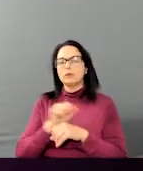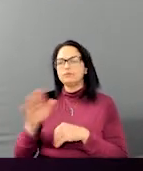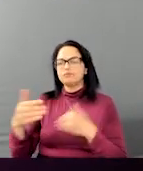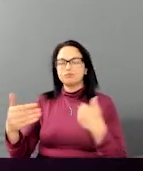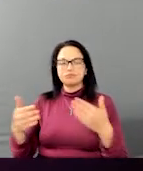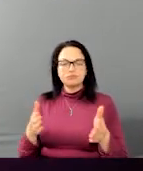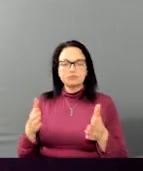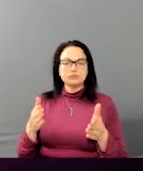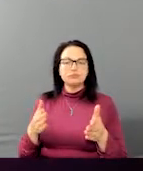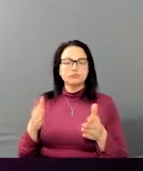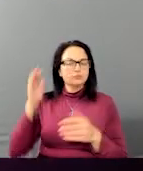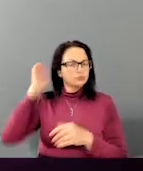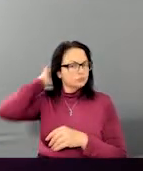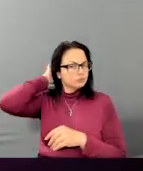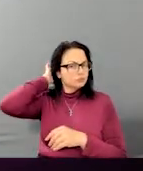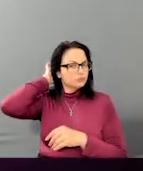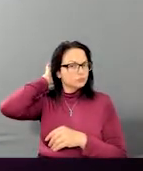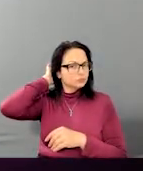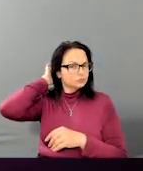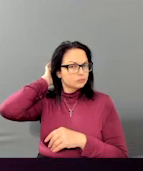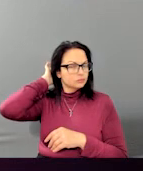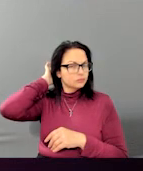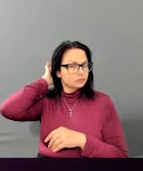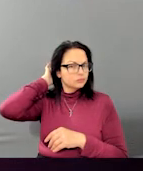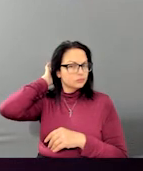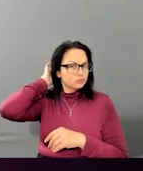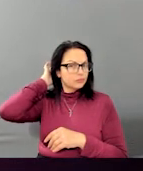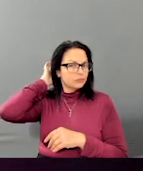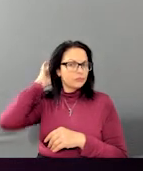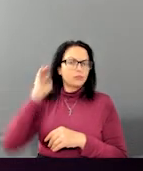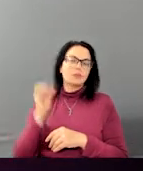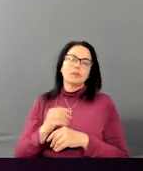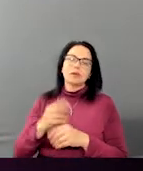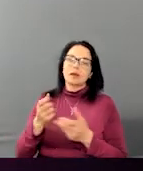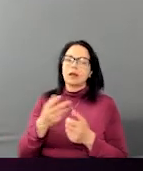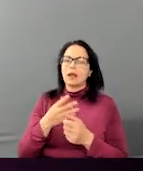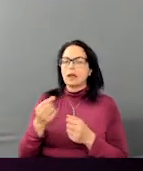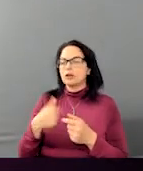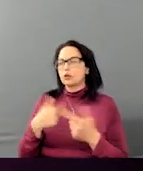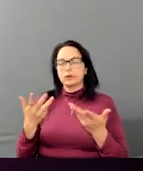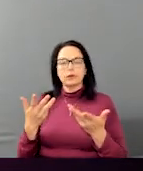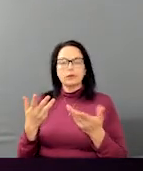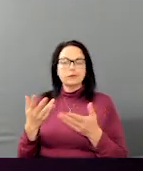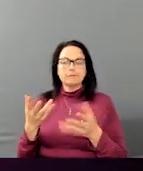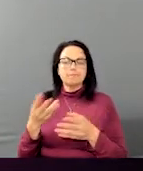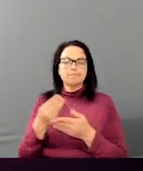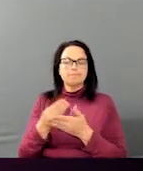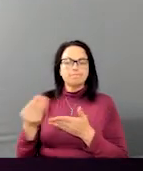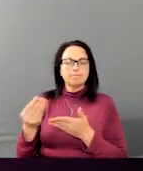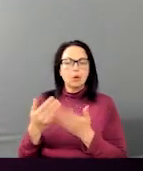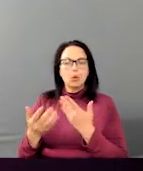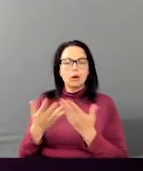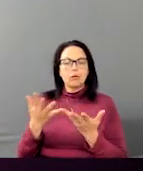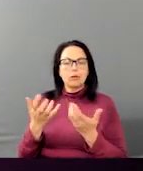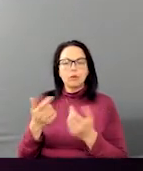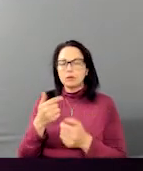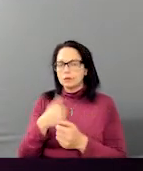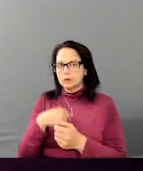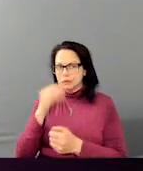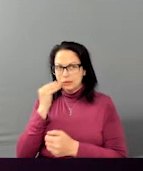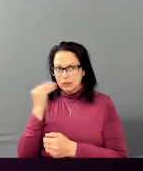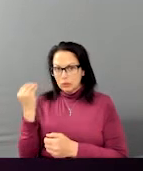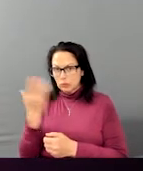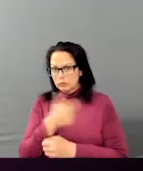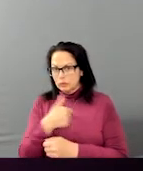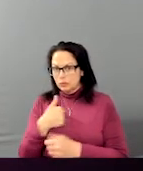box, and then you can pick whatever you like, or you can shop directly. And just a quick plug, we're hiring, so I just want to